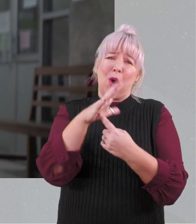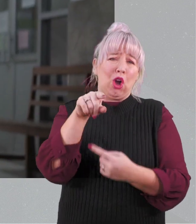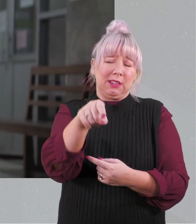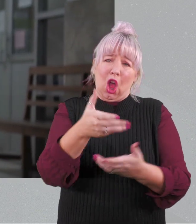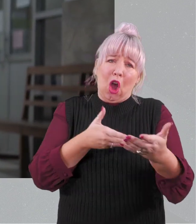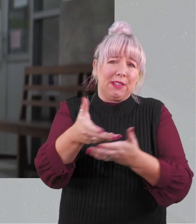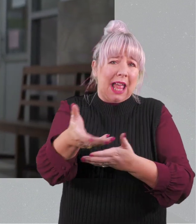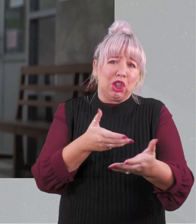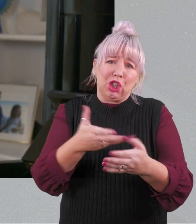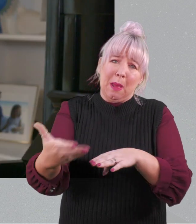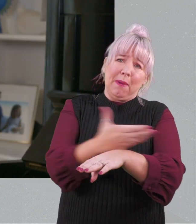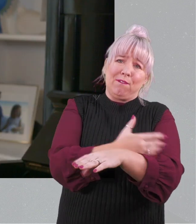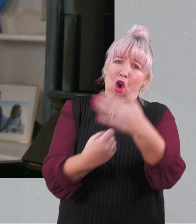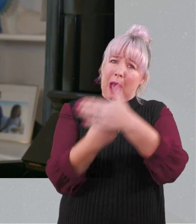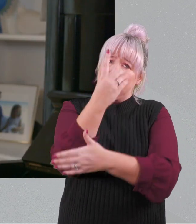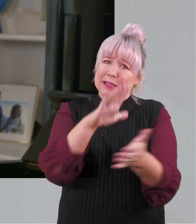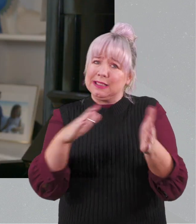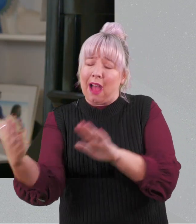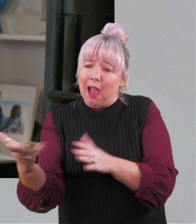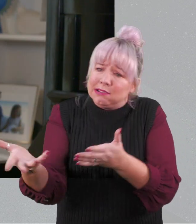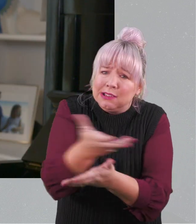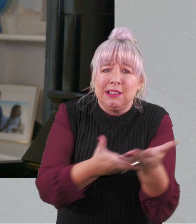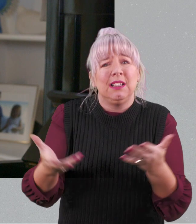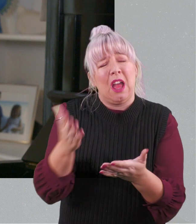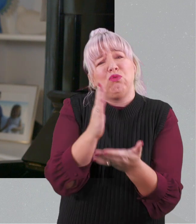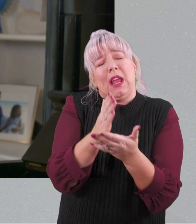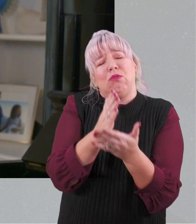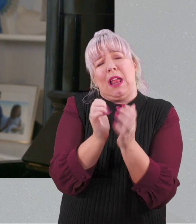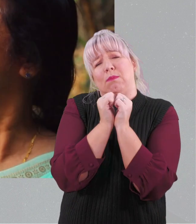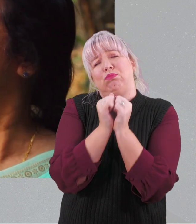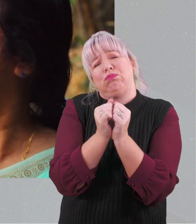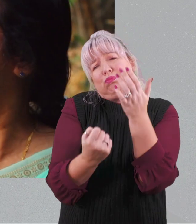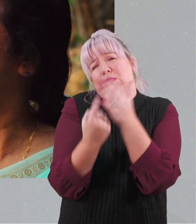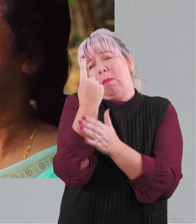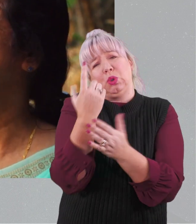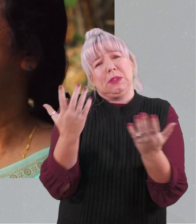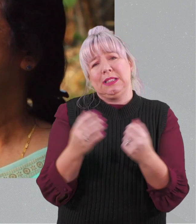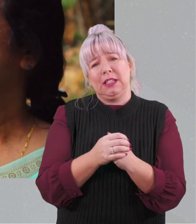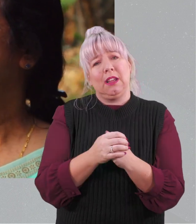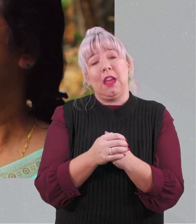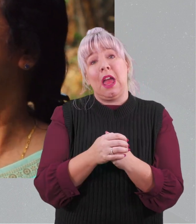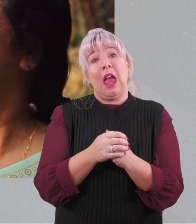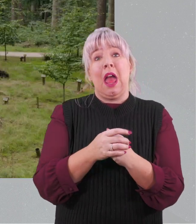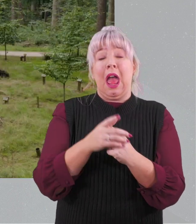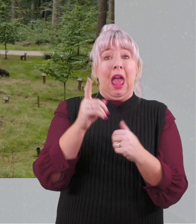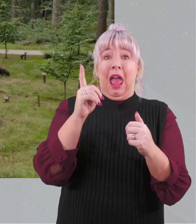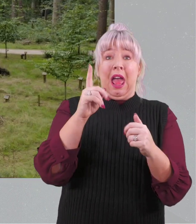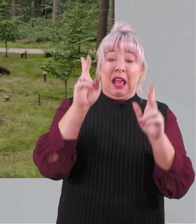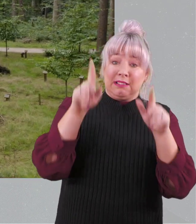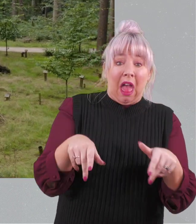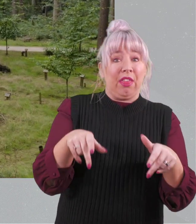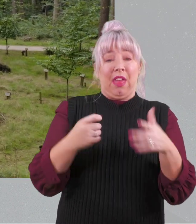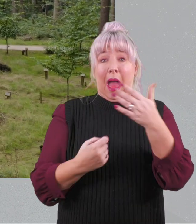The conversation ahead of time is actually something you can give to those around you, and the gift that they can give back to you.